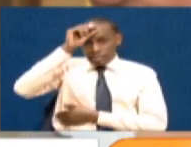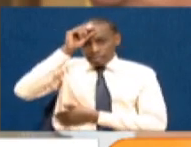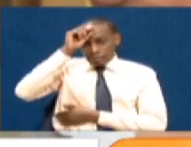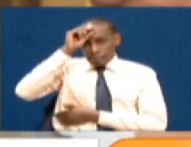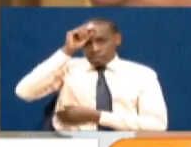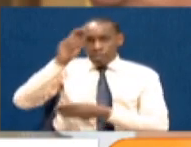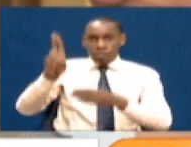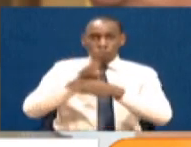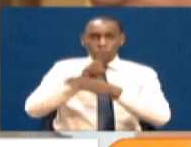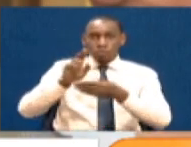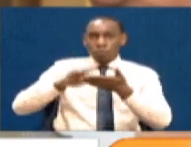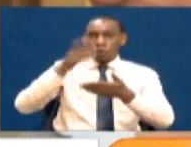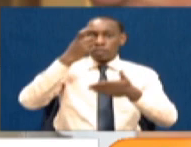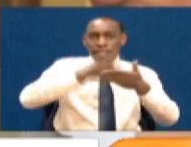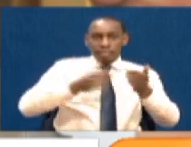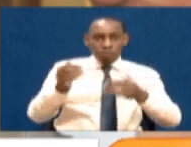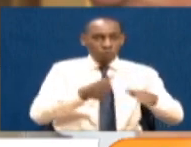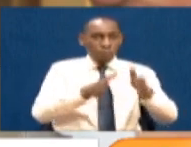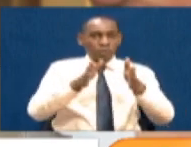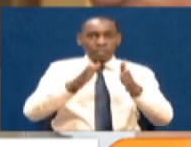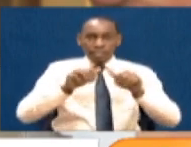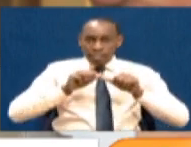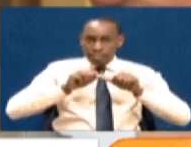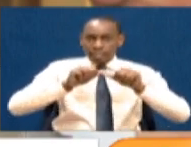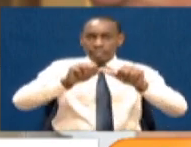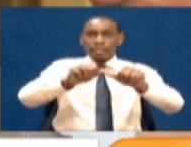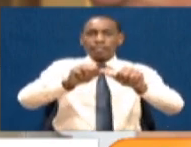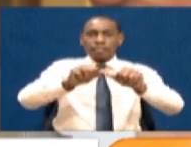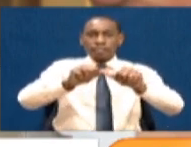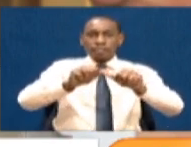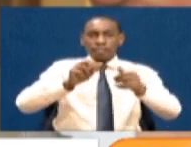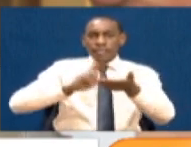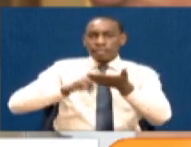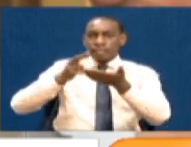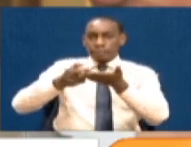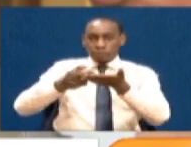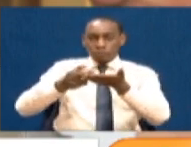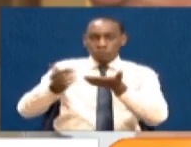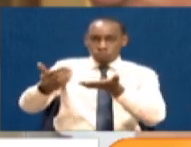exploit more tax sources to sustain their revenue inflows.